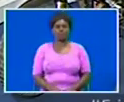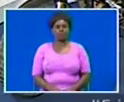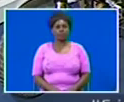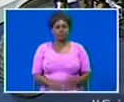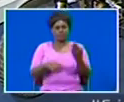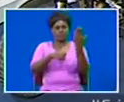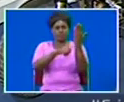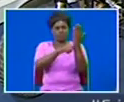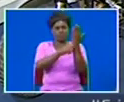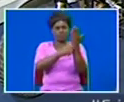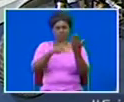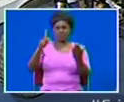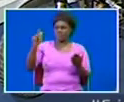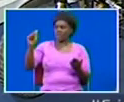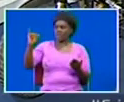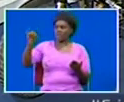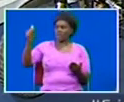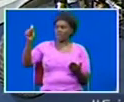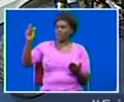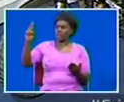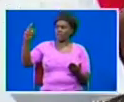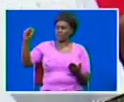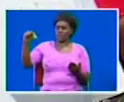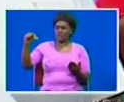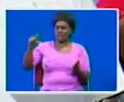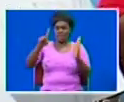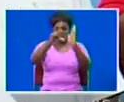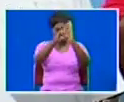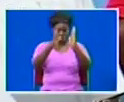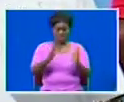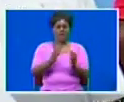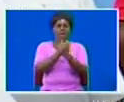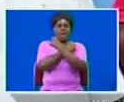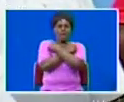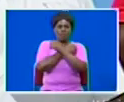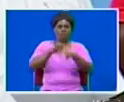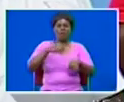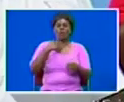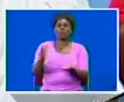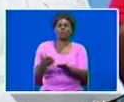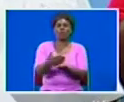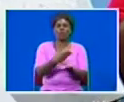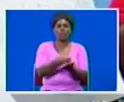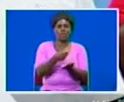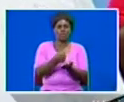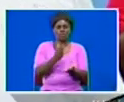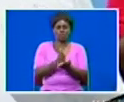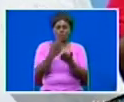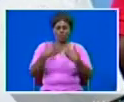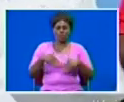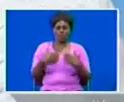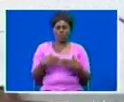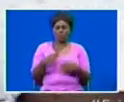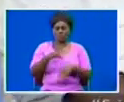My name is Sammy Karanja. I'm a lawyer. I have a passion to ride, and I want to raise funds to make sure that people are educated.